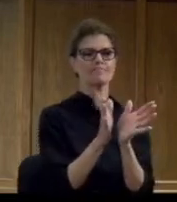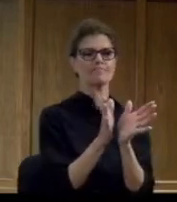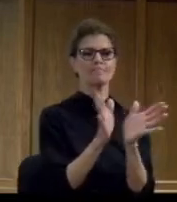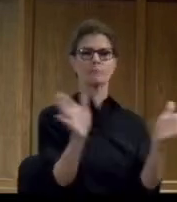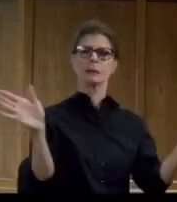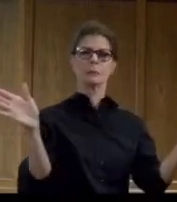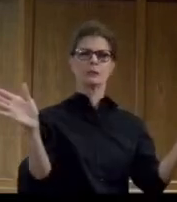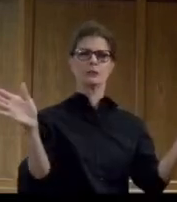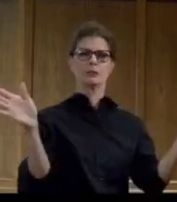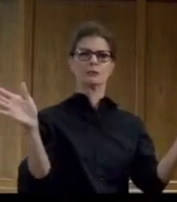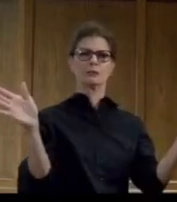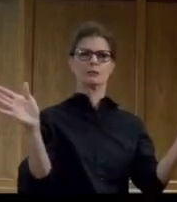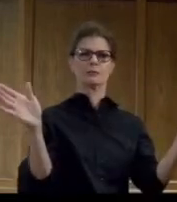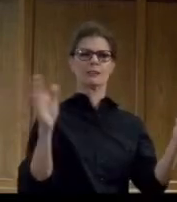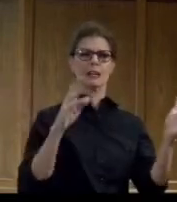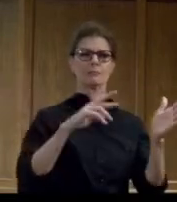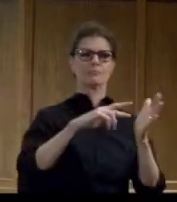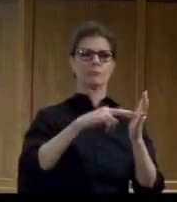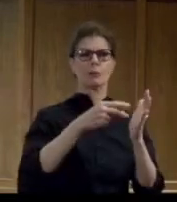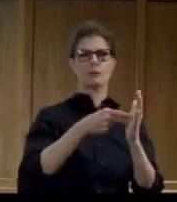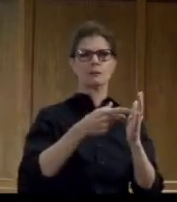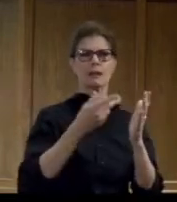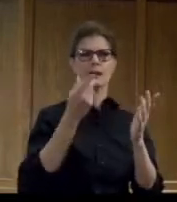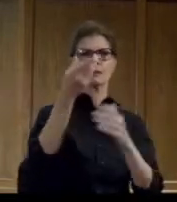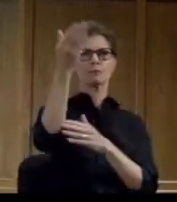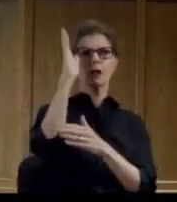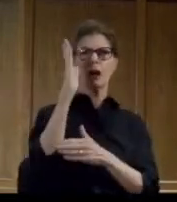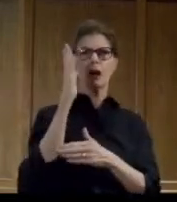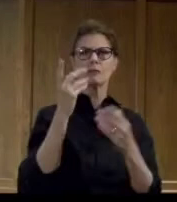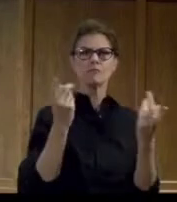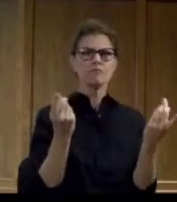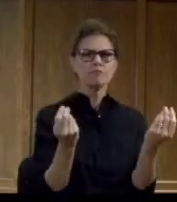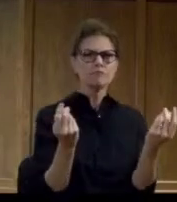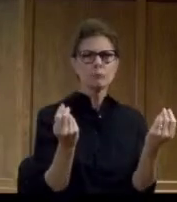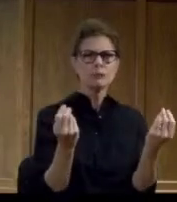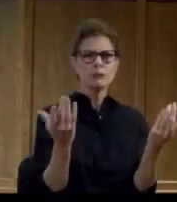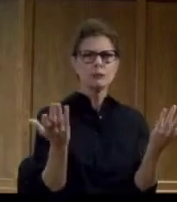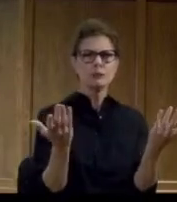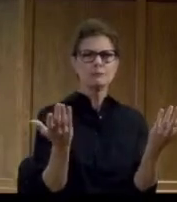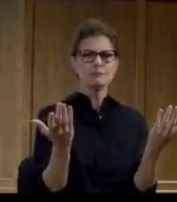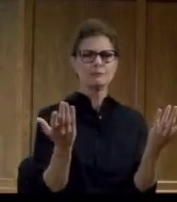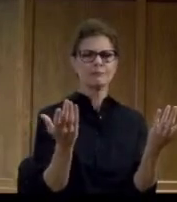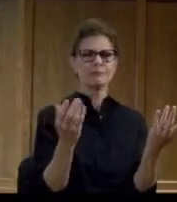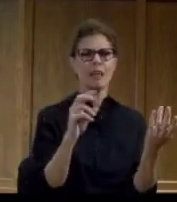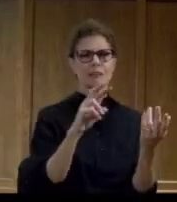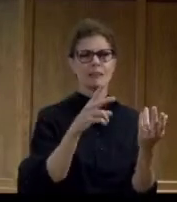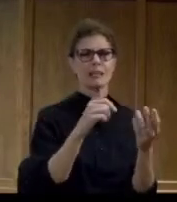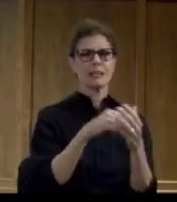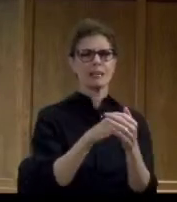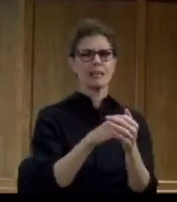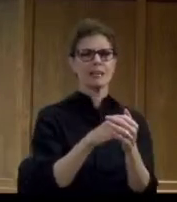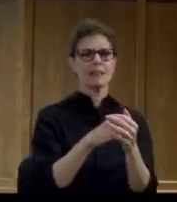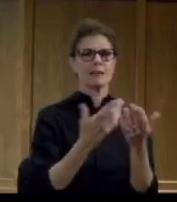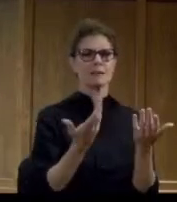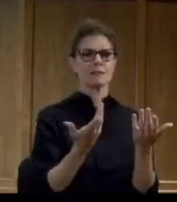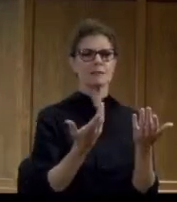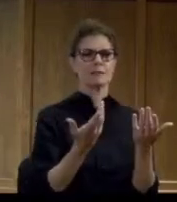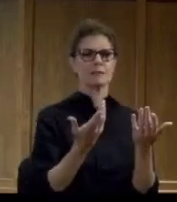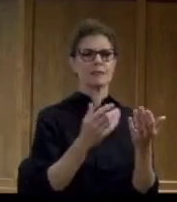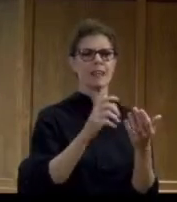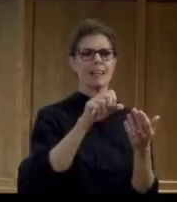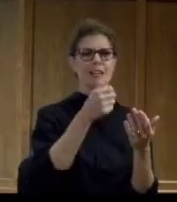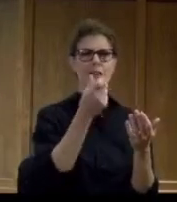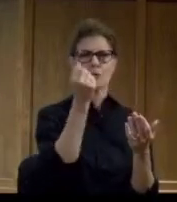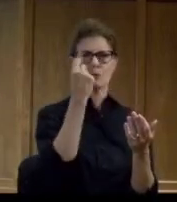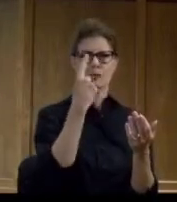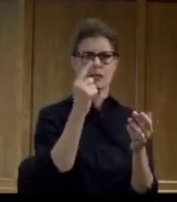cosmic purposes of God in this book. And then secondly, there's a lot of text in this book about the lower picture, like us. What are we supposed